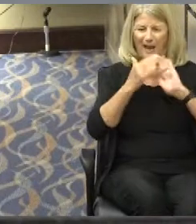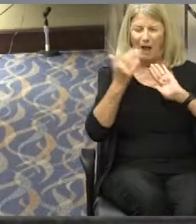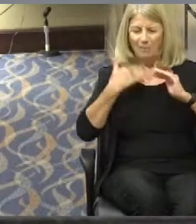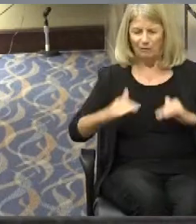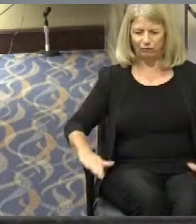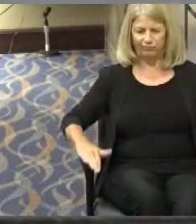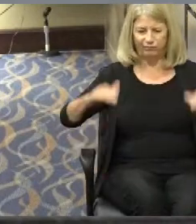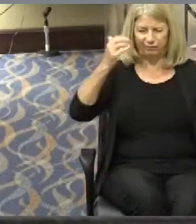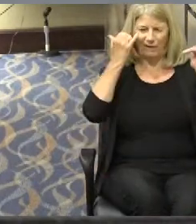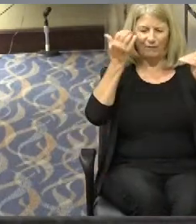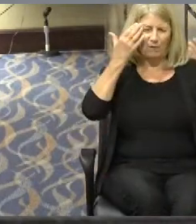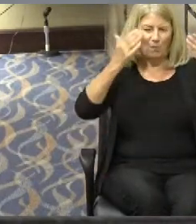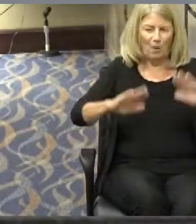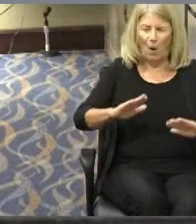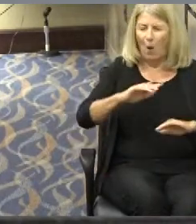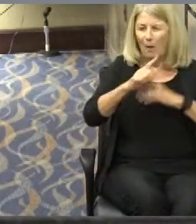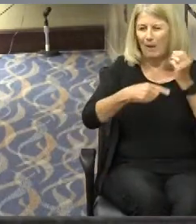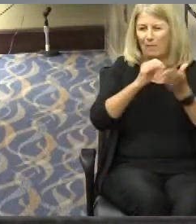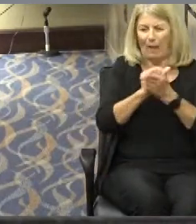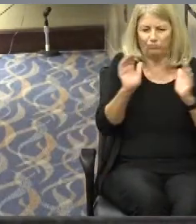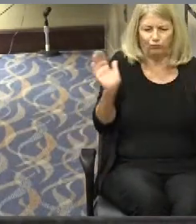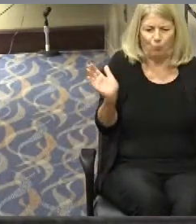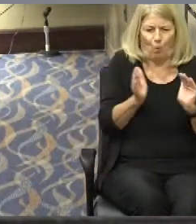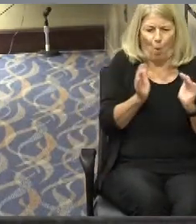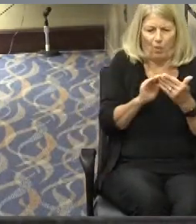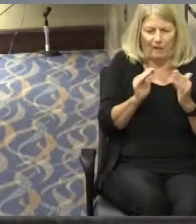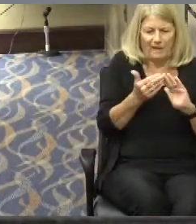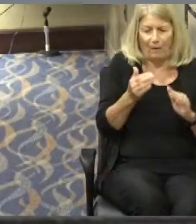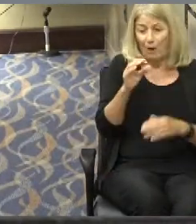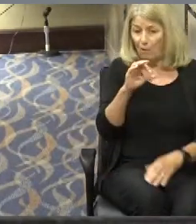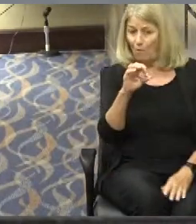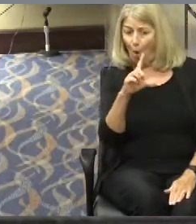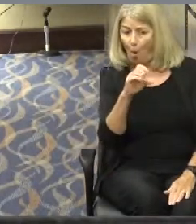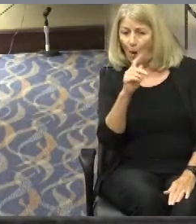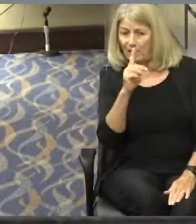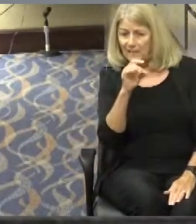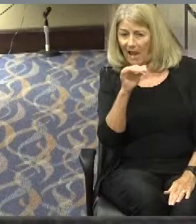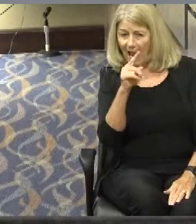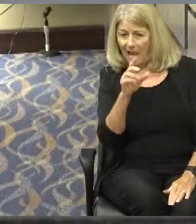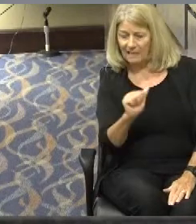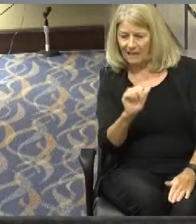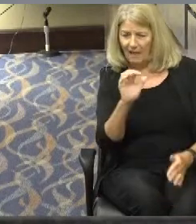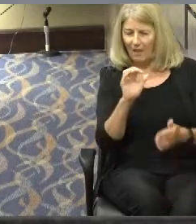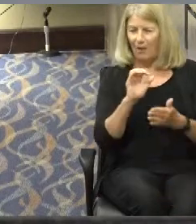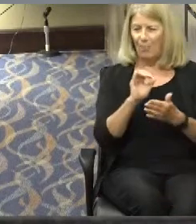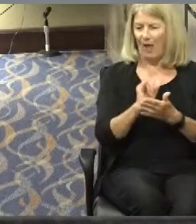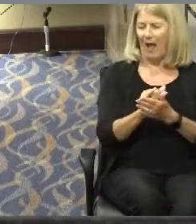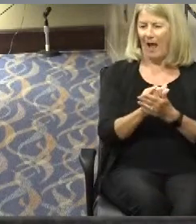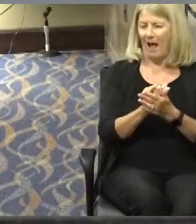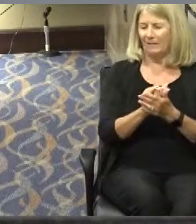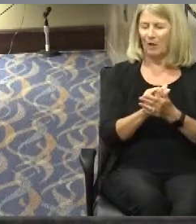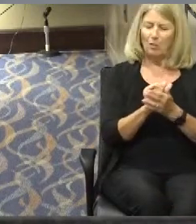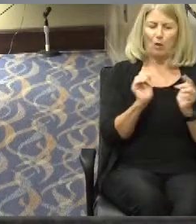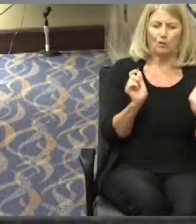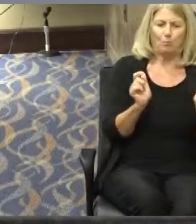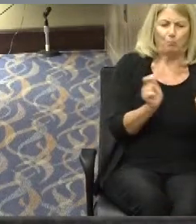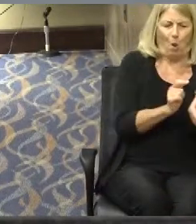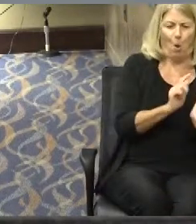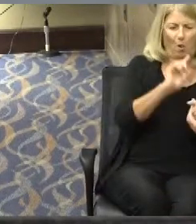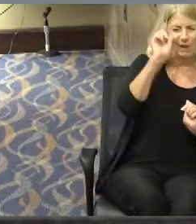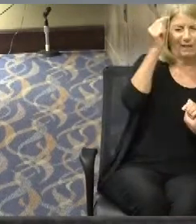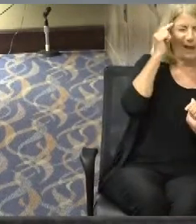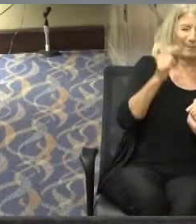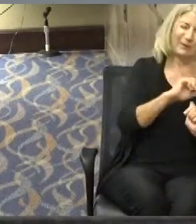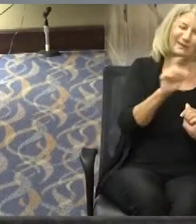Floydada, it's okay. It is it's the pumpkin capital of Texas. Really? You now have